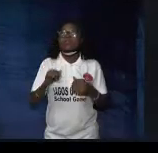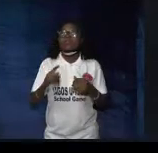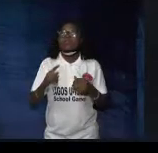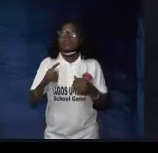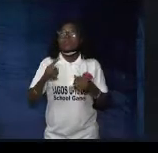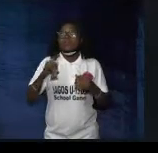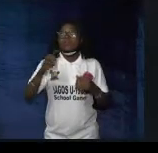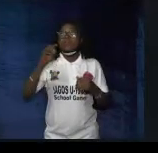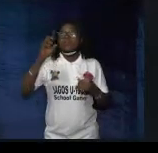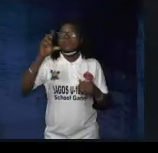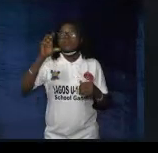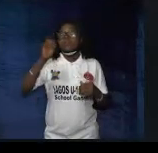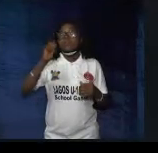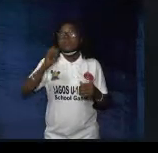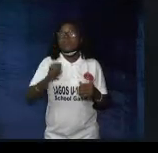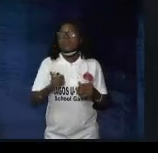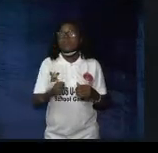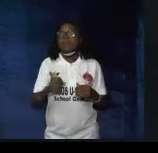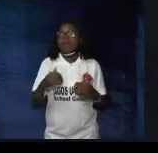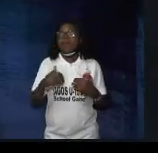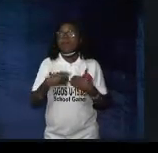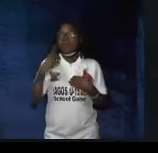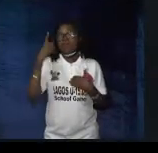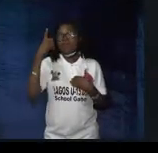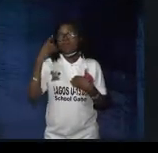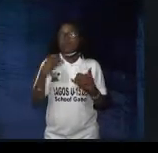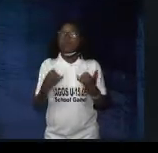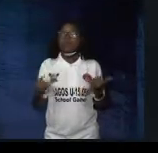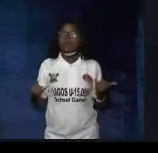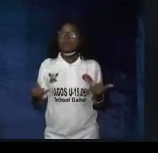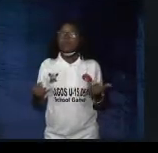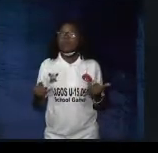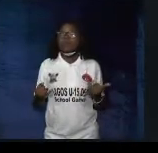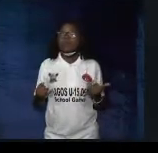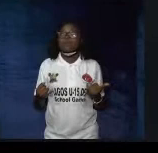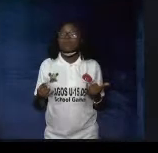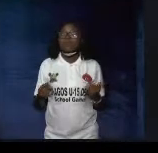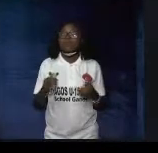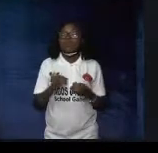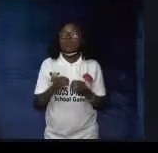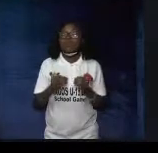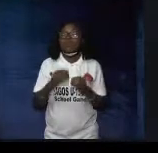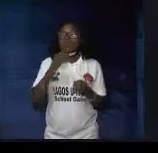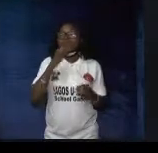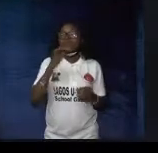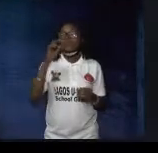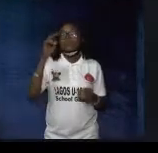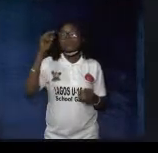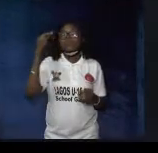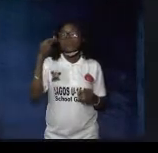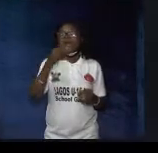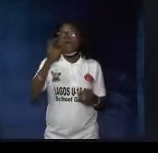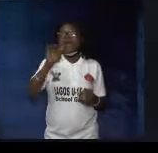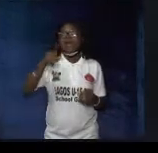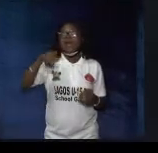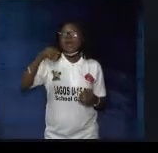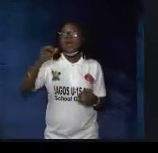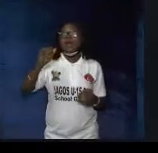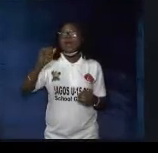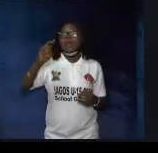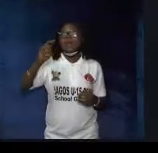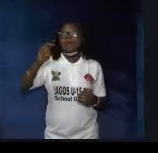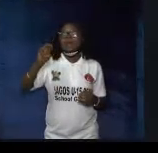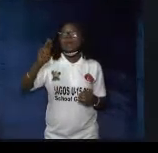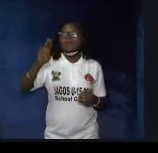we have pointed out, this one. The longer side of a right angle triangle, of course, is an hypotenuse. It's called the hypotenuse. The